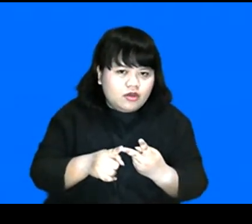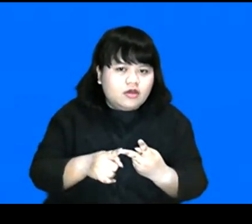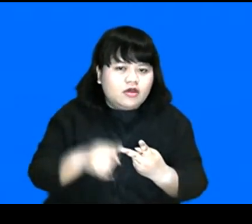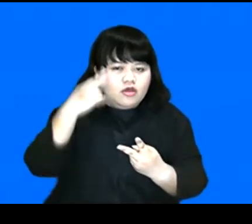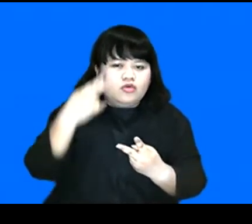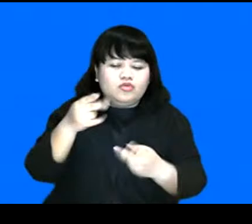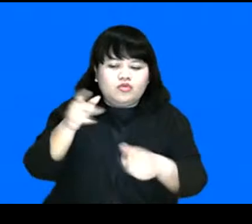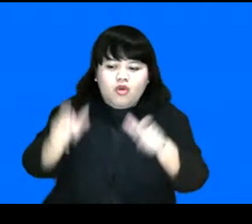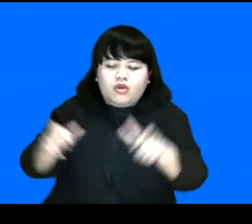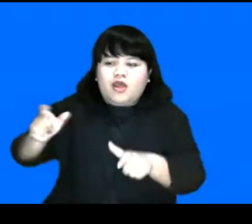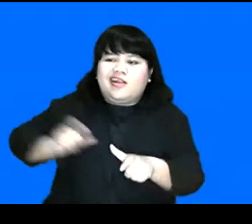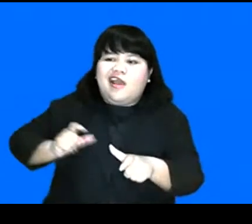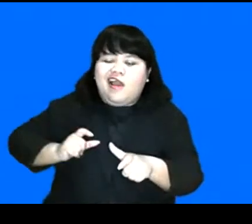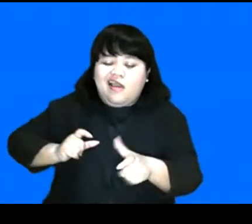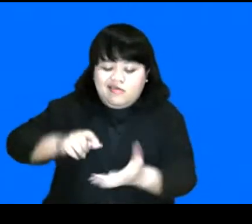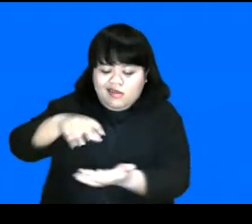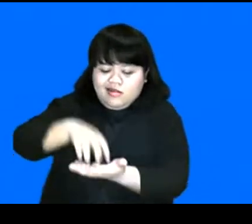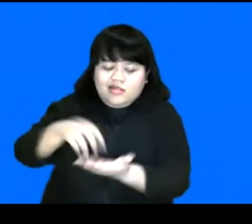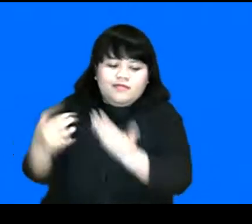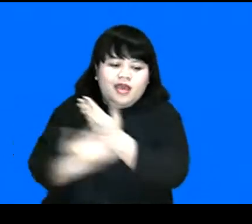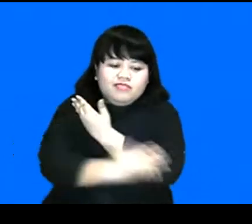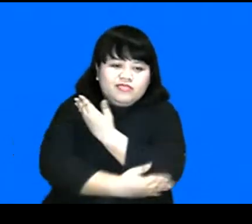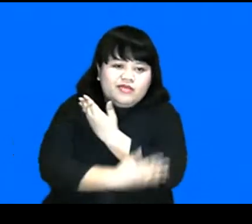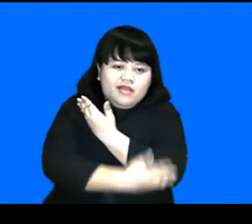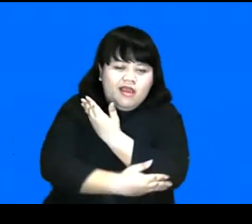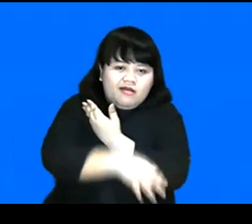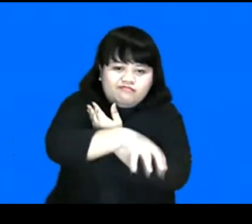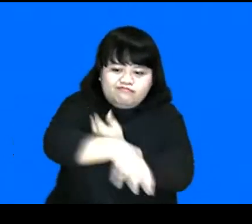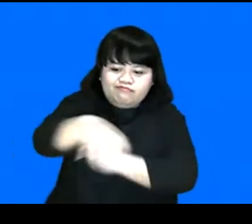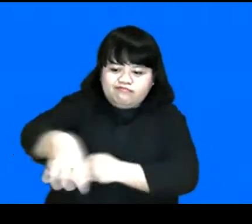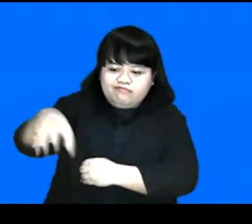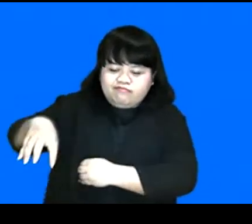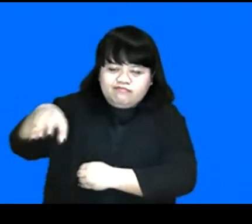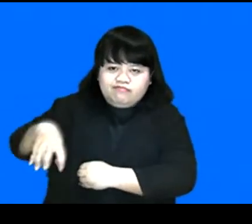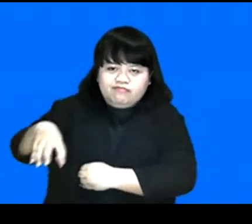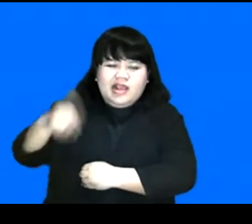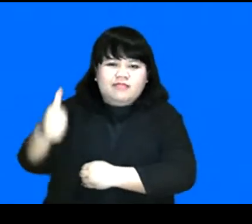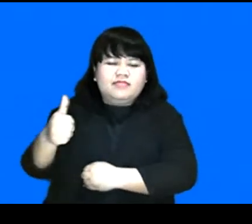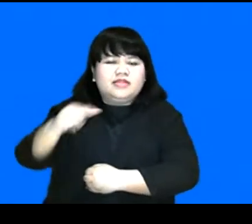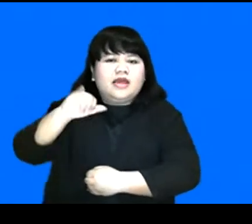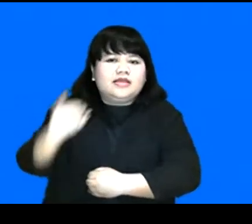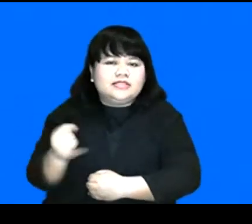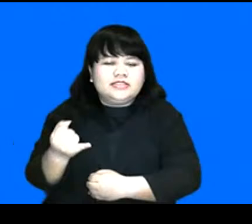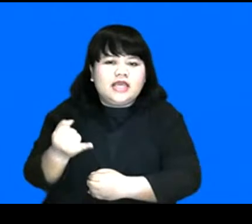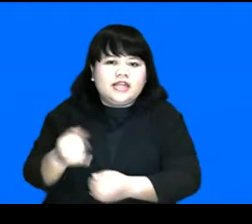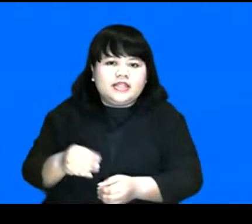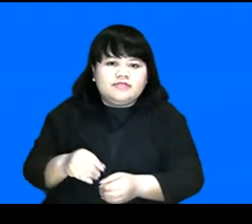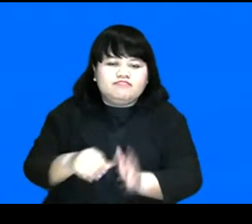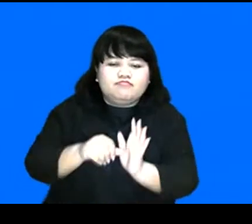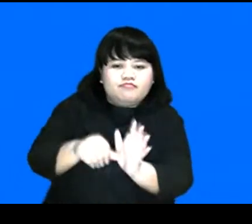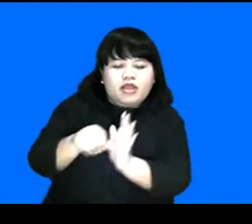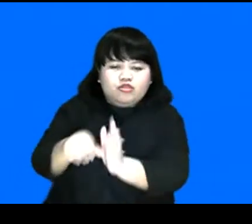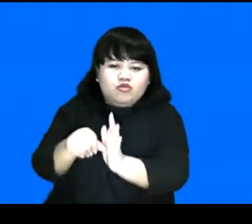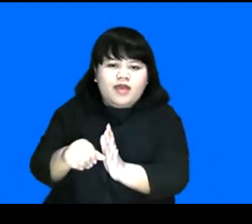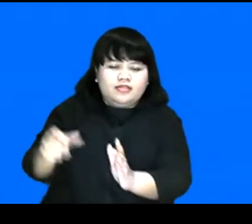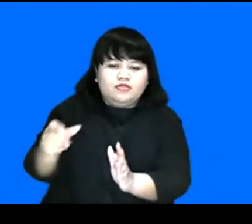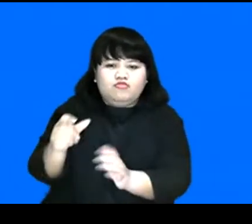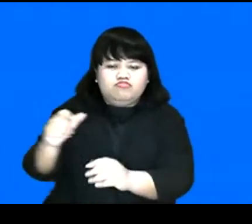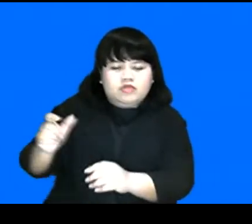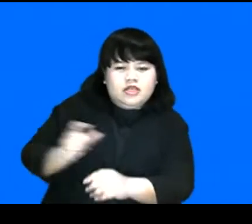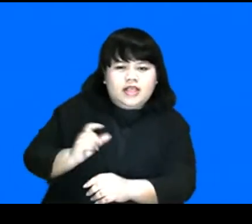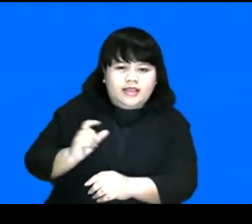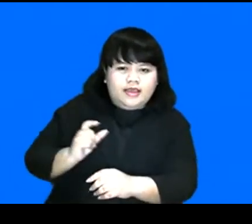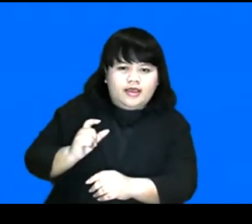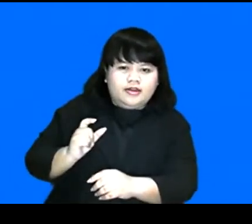a part of the wealth that is sitting with them untaxed because your government is, you